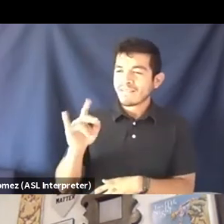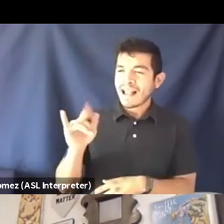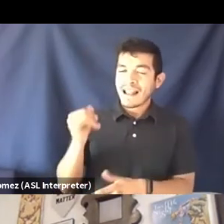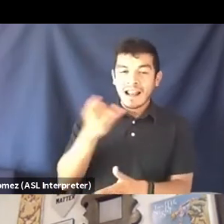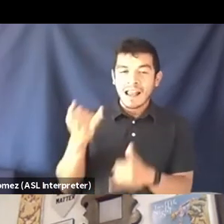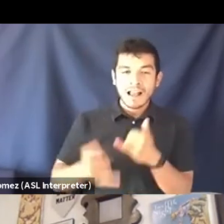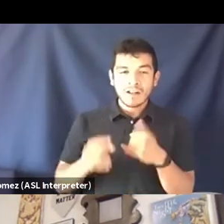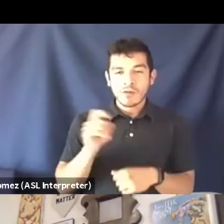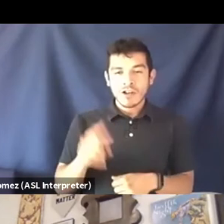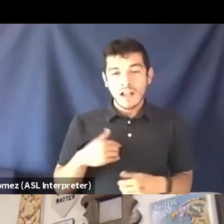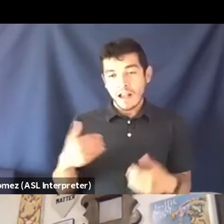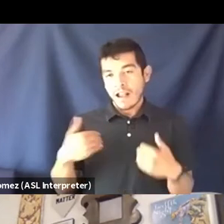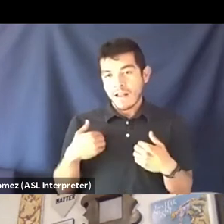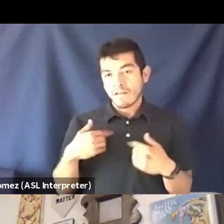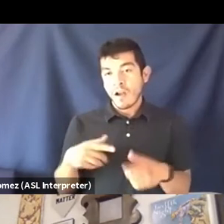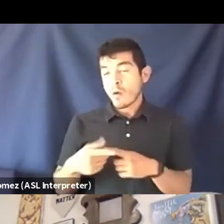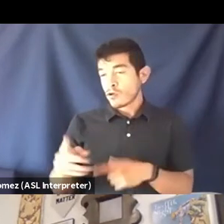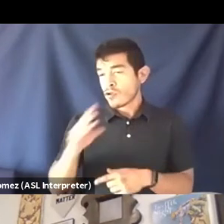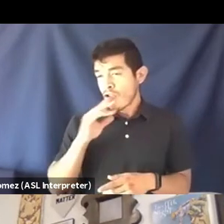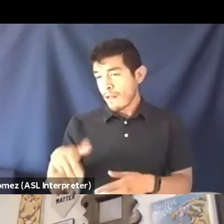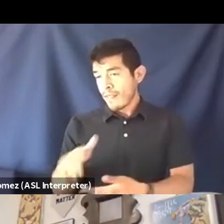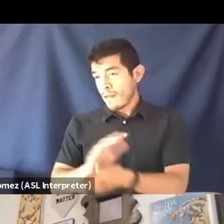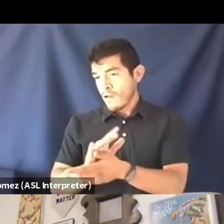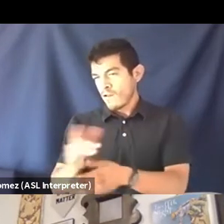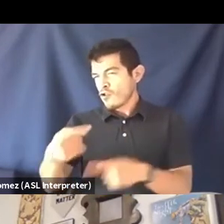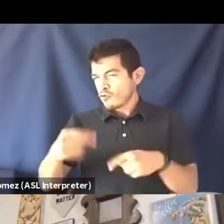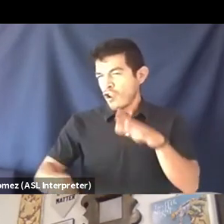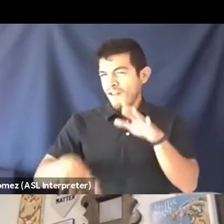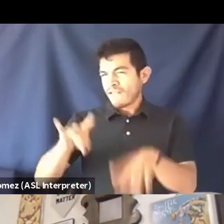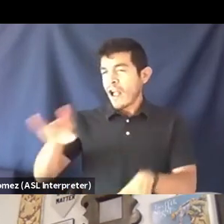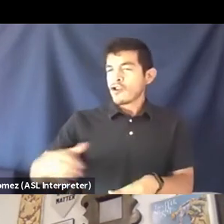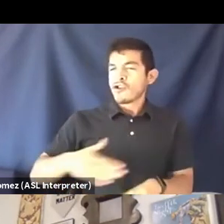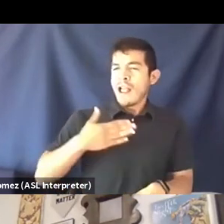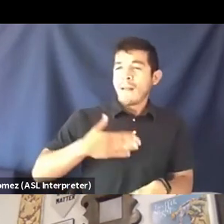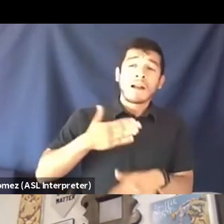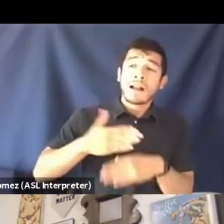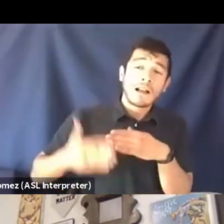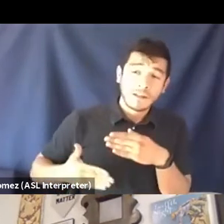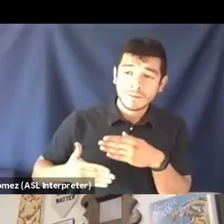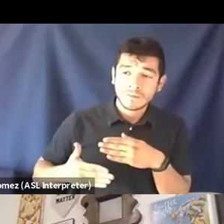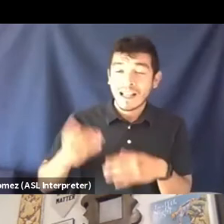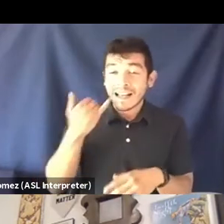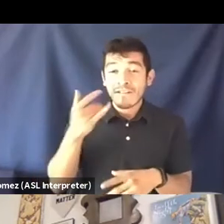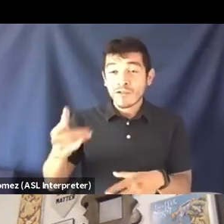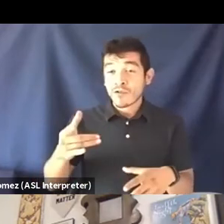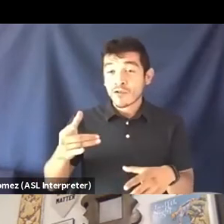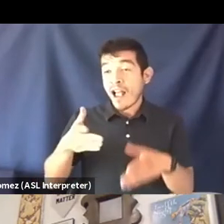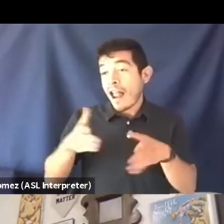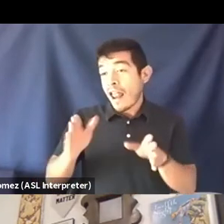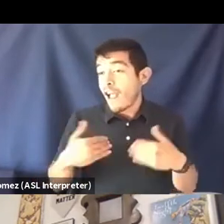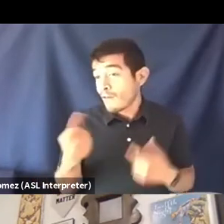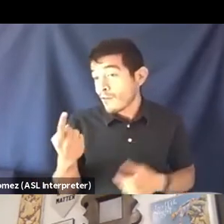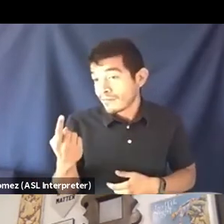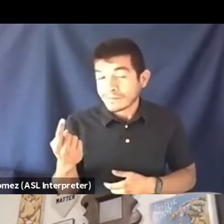At the end of the film, you talk about trying to find your happy ending, and if you get one. I wanted to ask, you know,